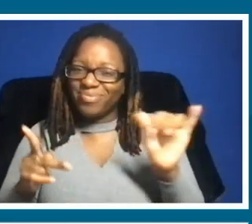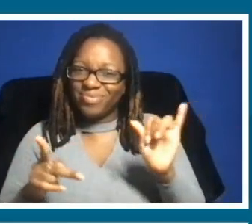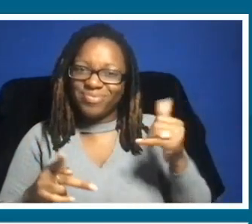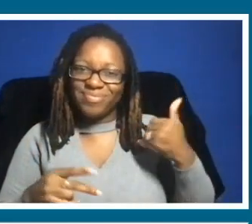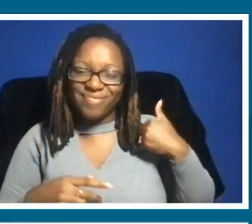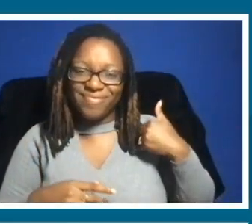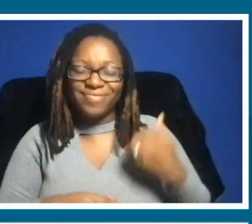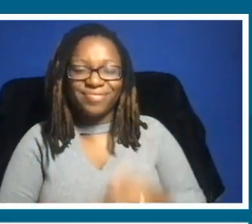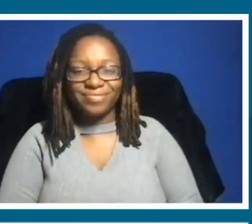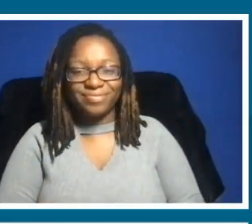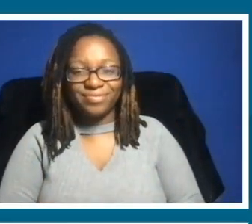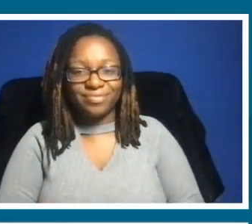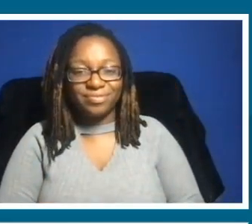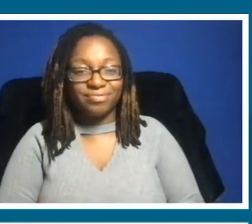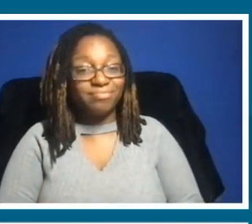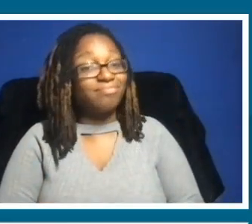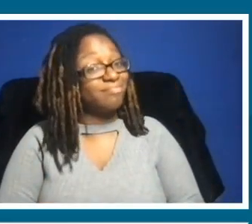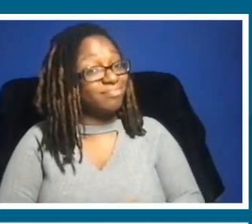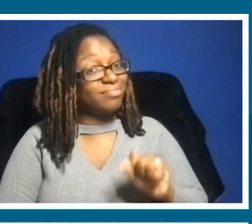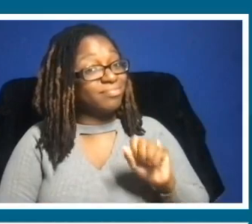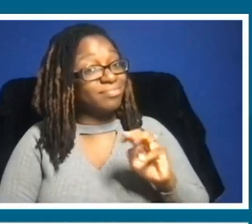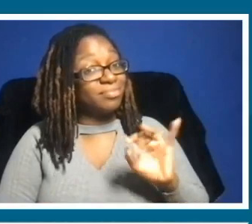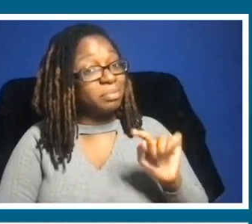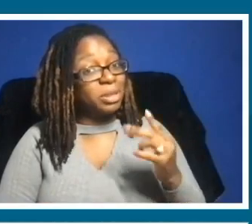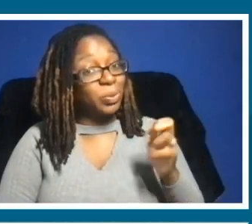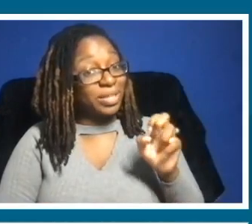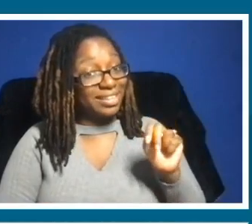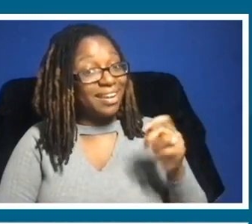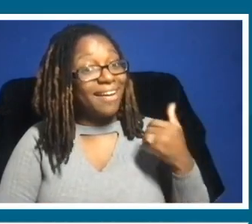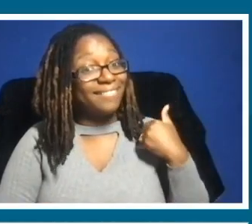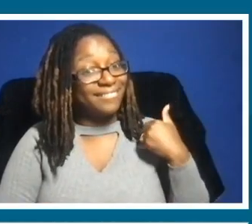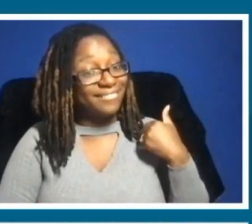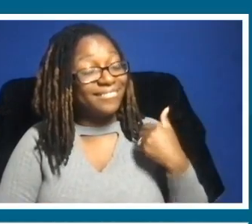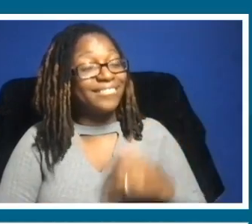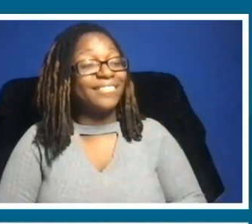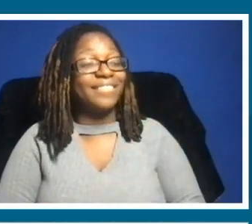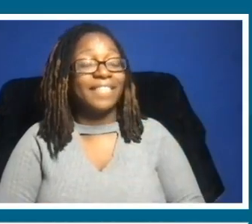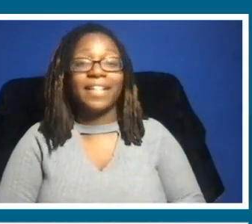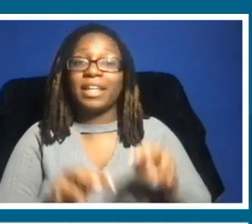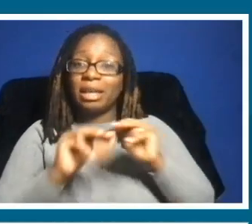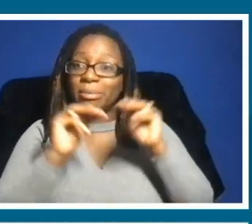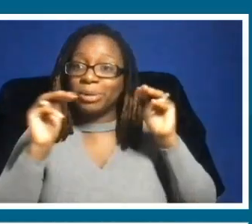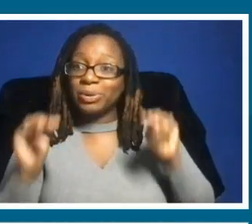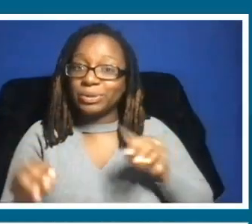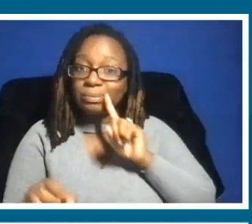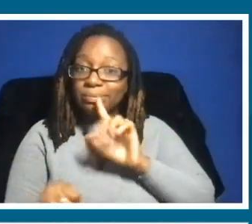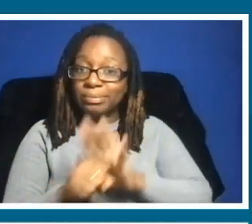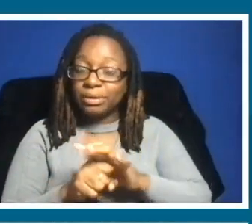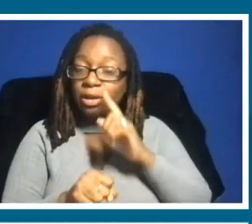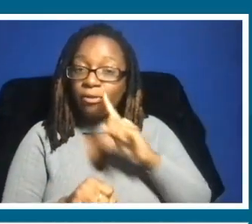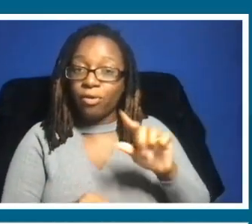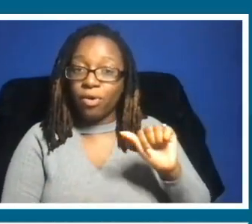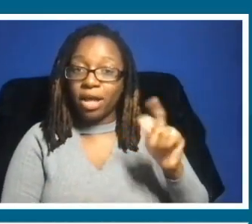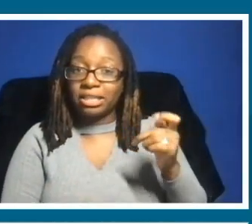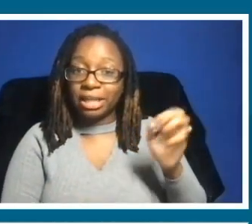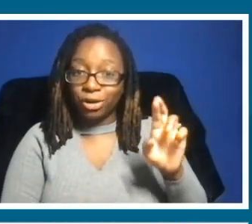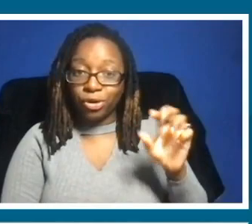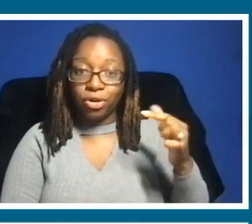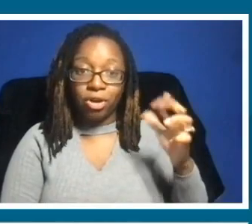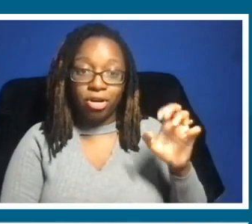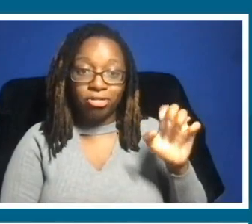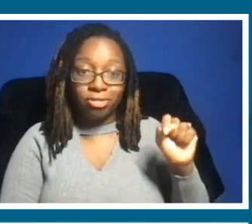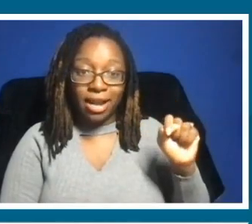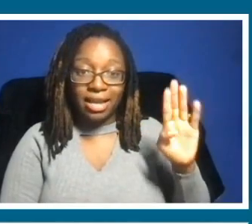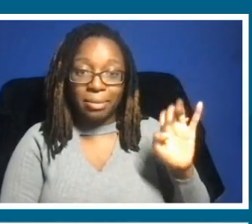including the Smithsonian, including a museum dedicated to Alexander Graham Bell in Nova